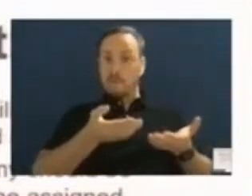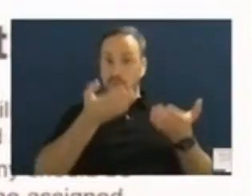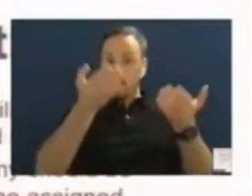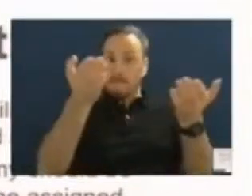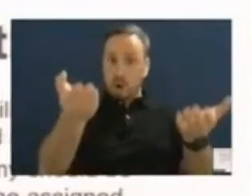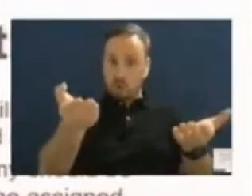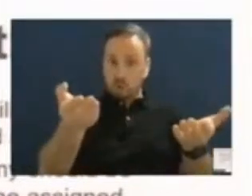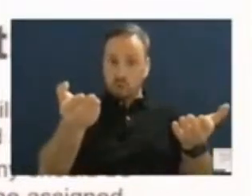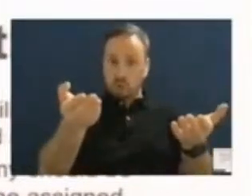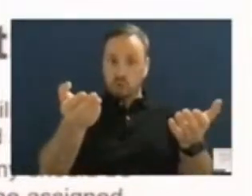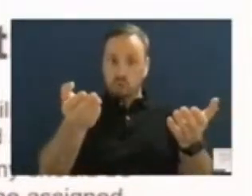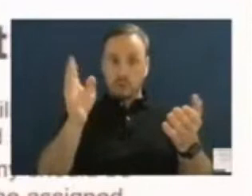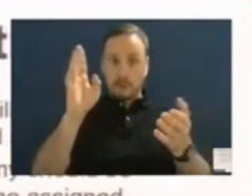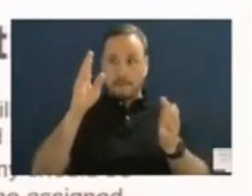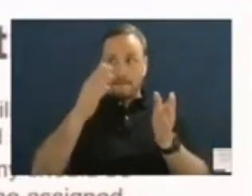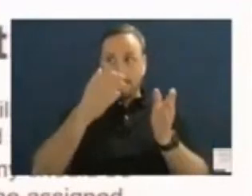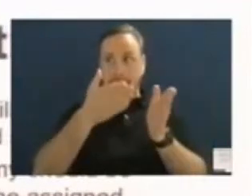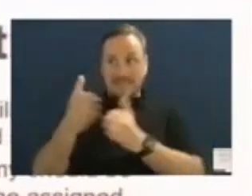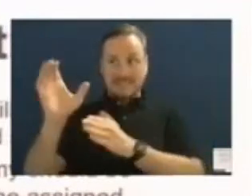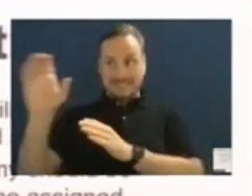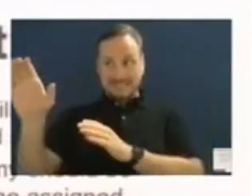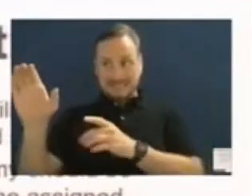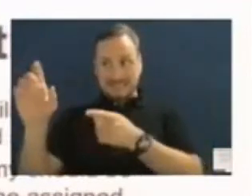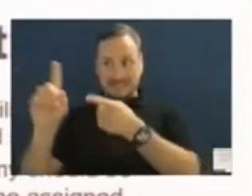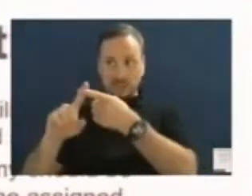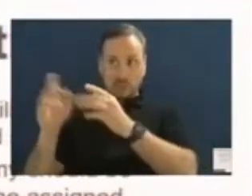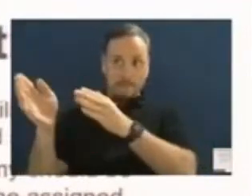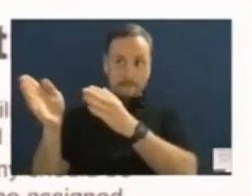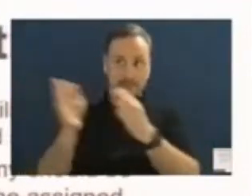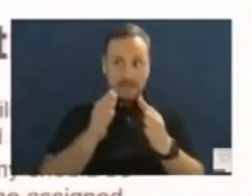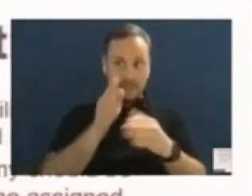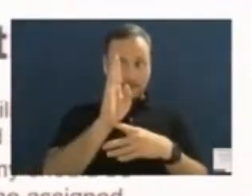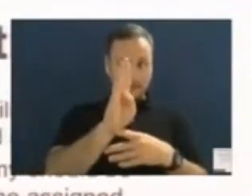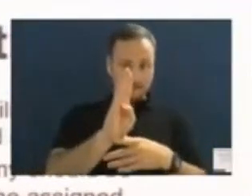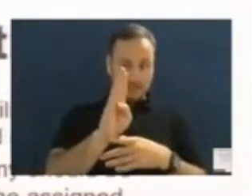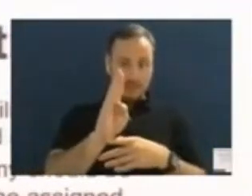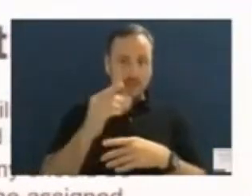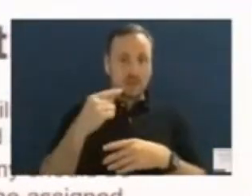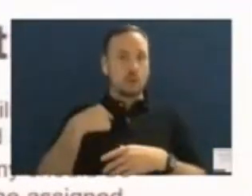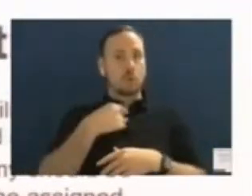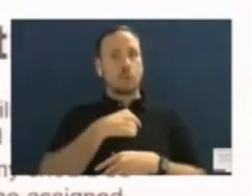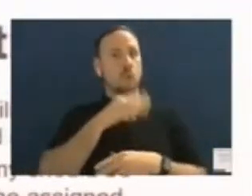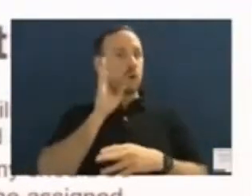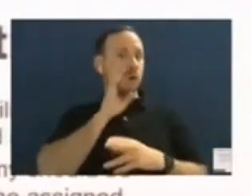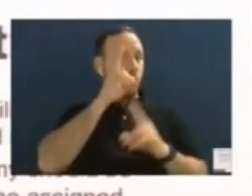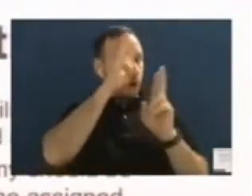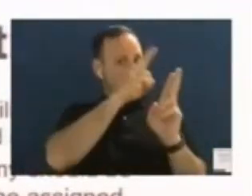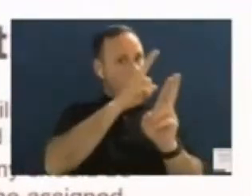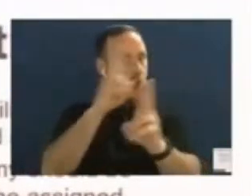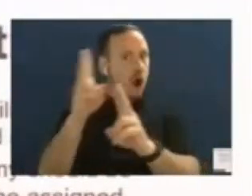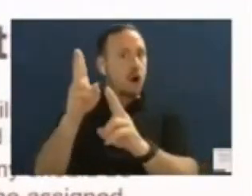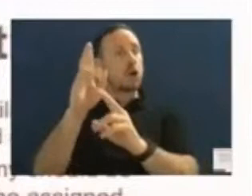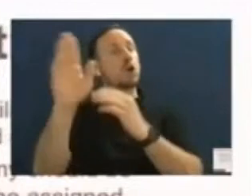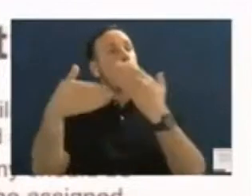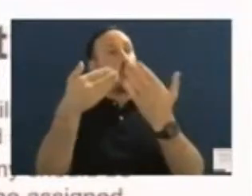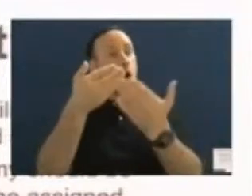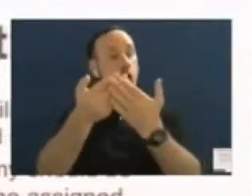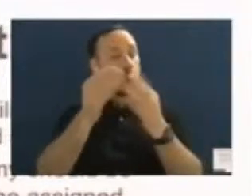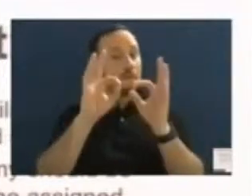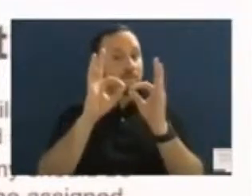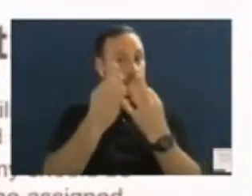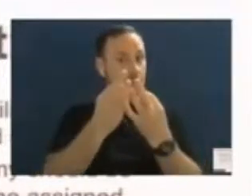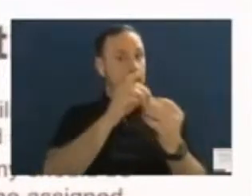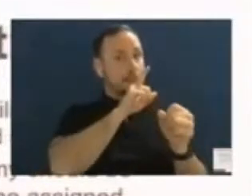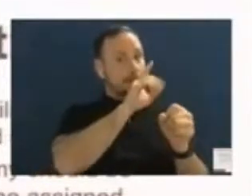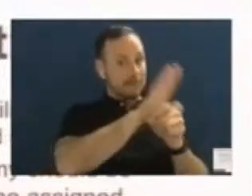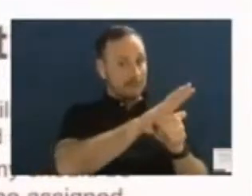from Plan C to Plan B, we will continue to honor all of our families' commitments for the first semester enrollment in the full